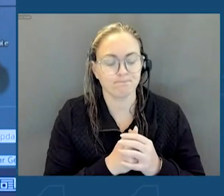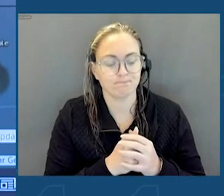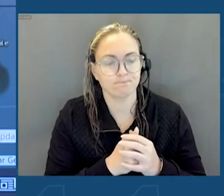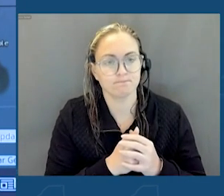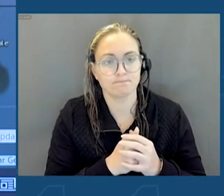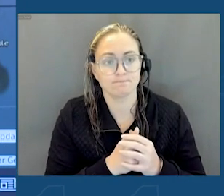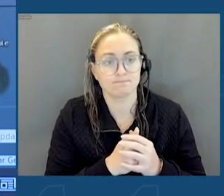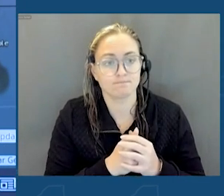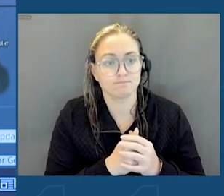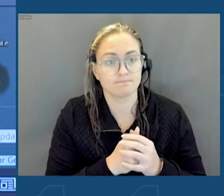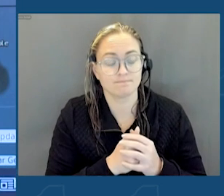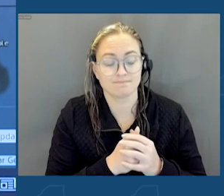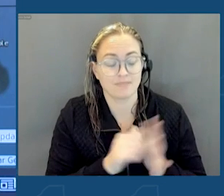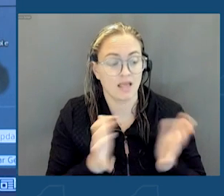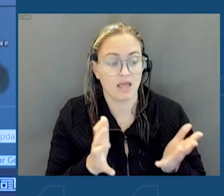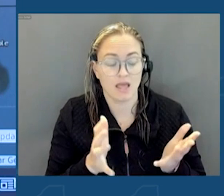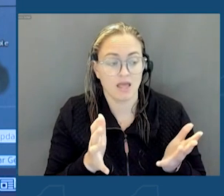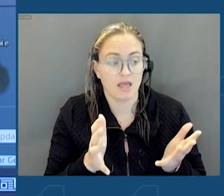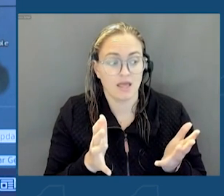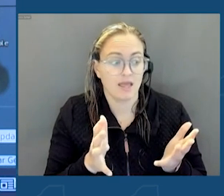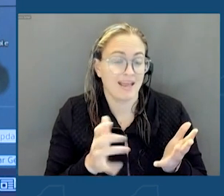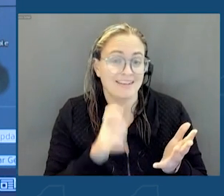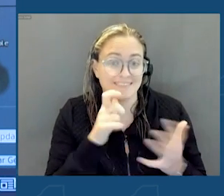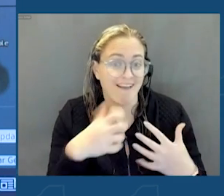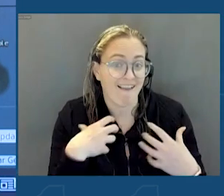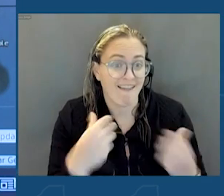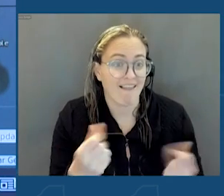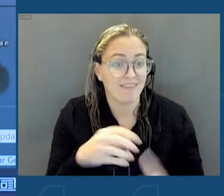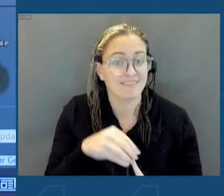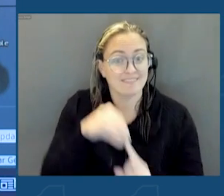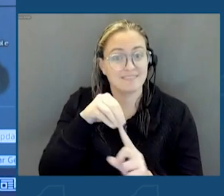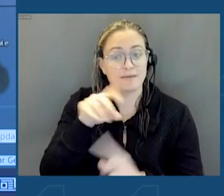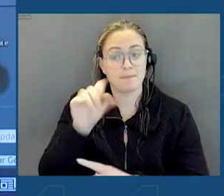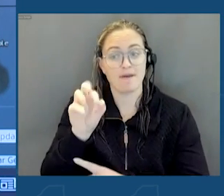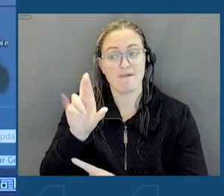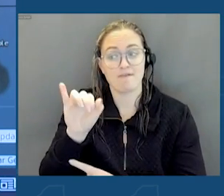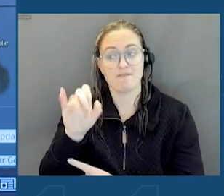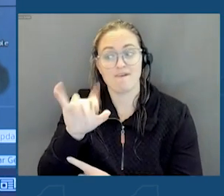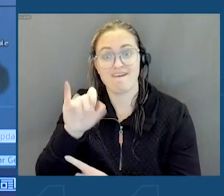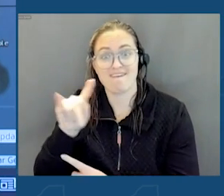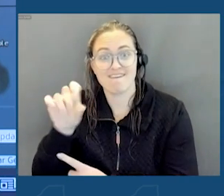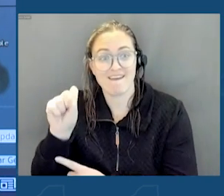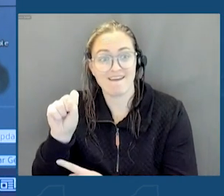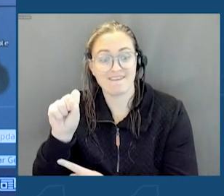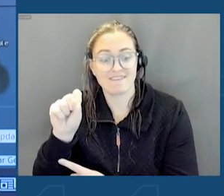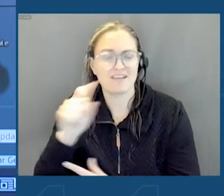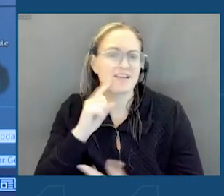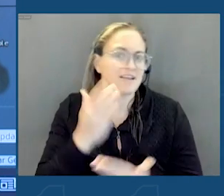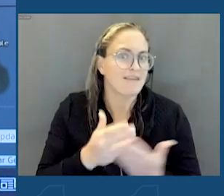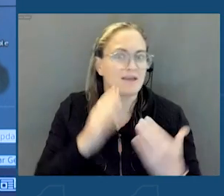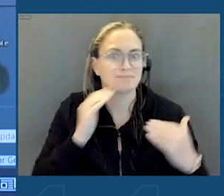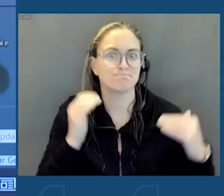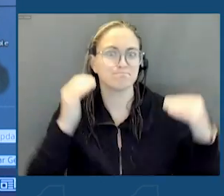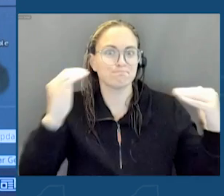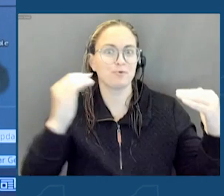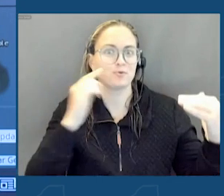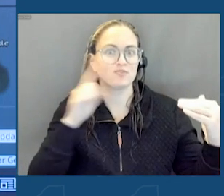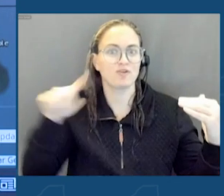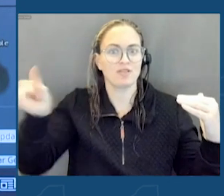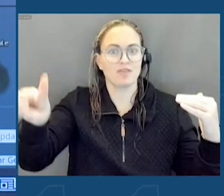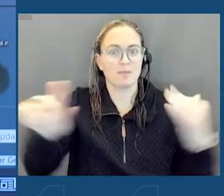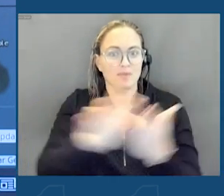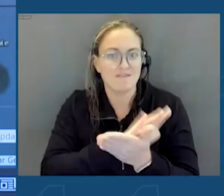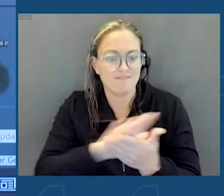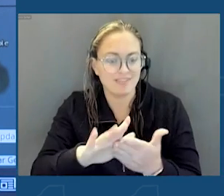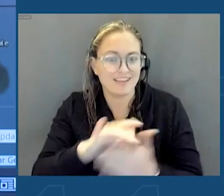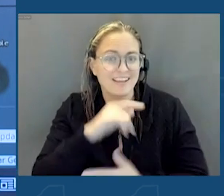every place is unhealthy except for the Adirondacks. Now, that might be a nice promotion for the Adirondacks. That is the only place with clean air in the state